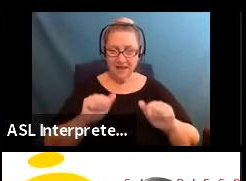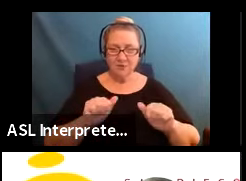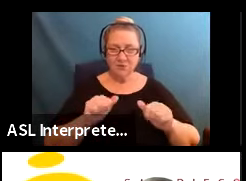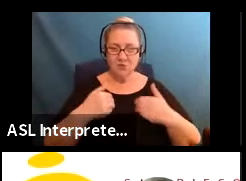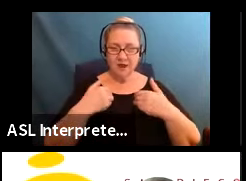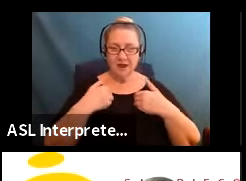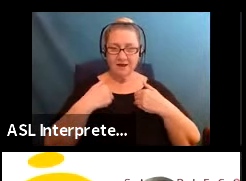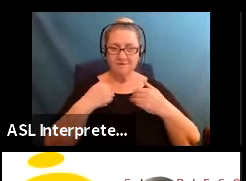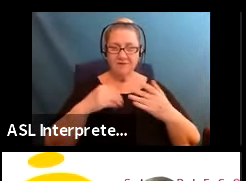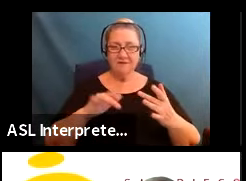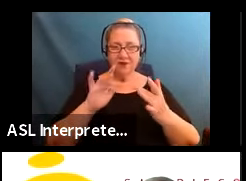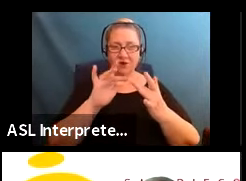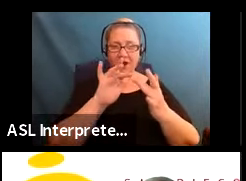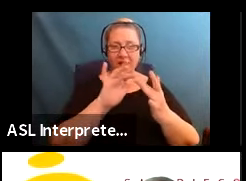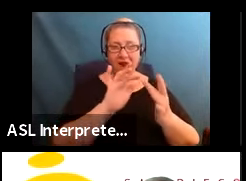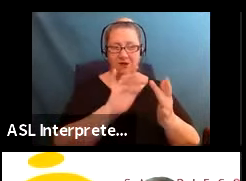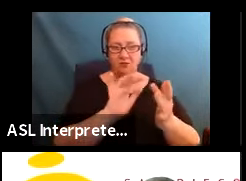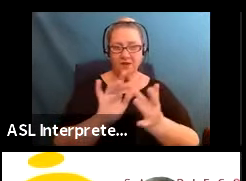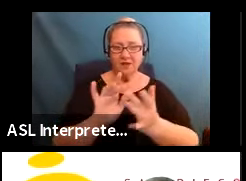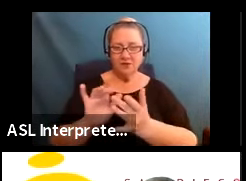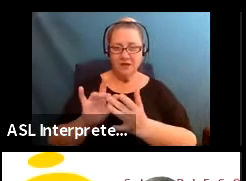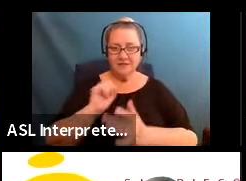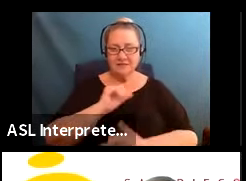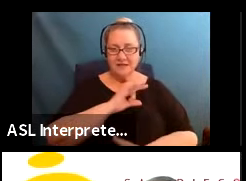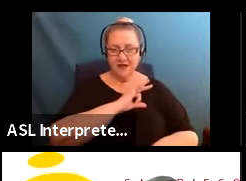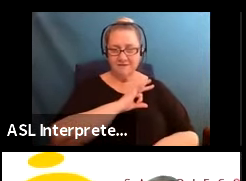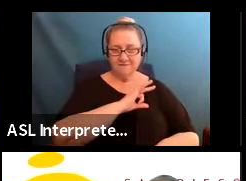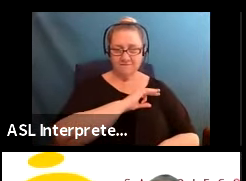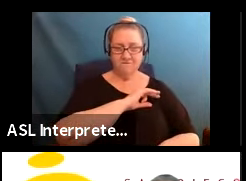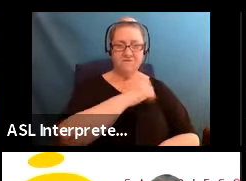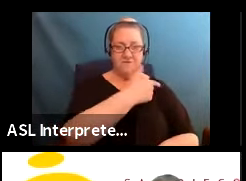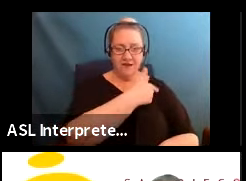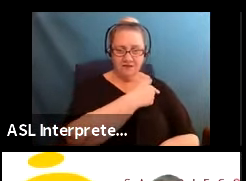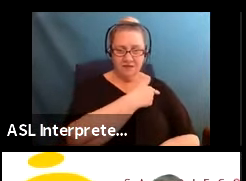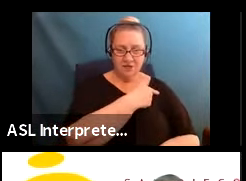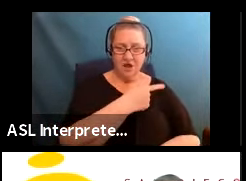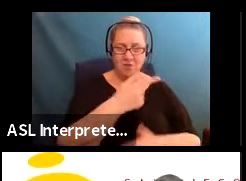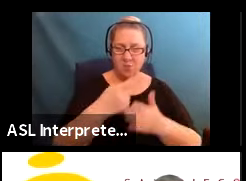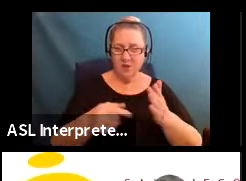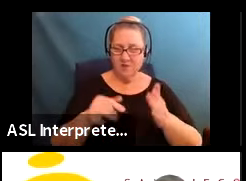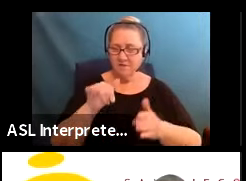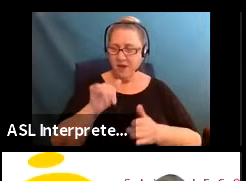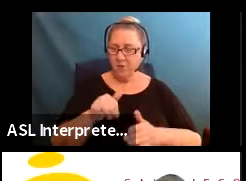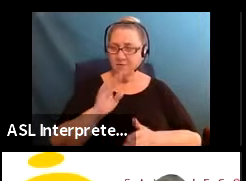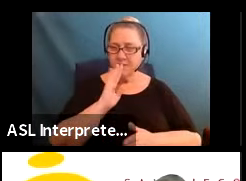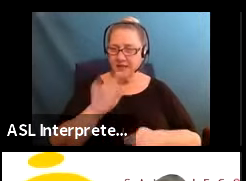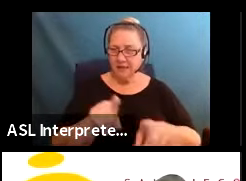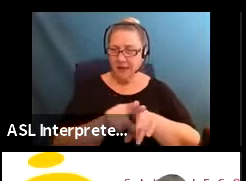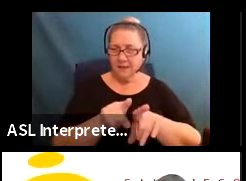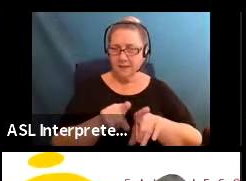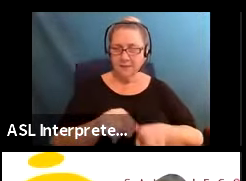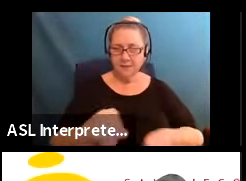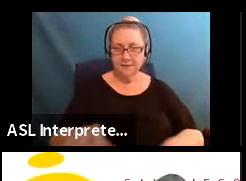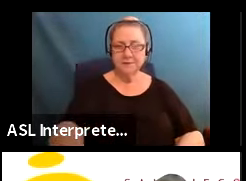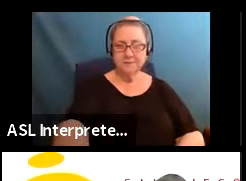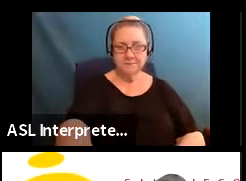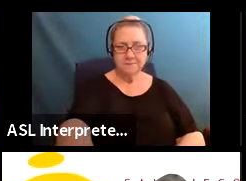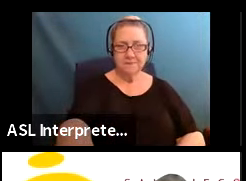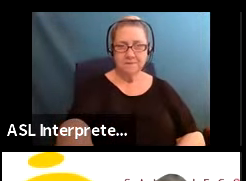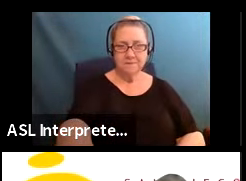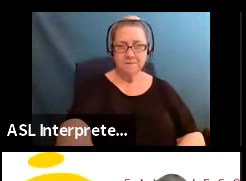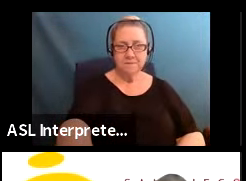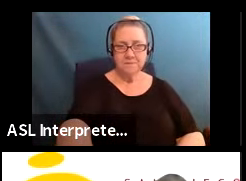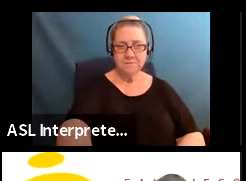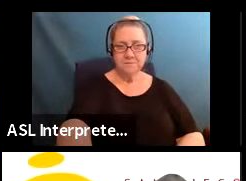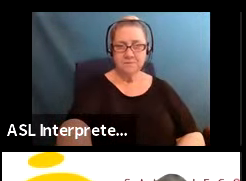staff vaccinated, and how that process could look like on the ground. I know that we've directly